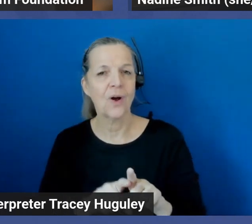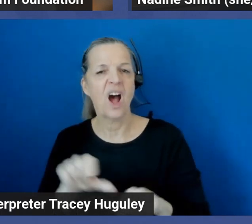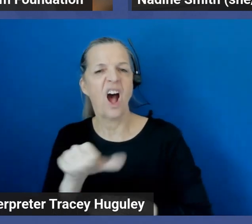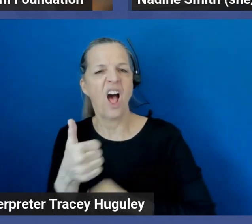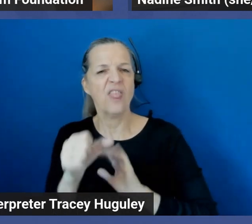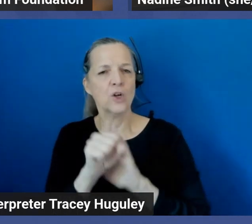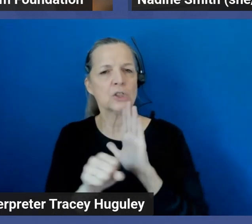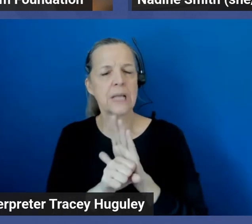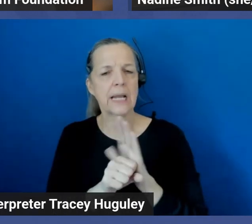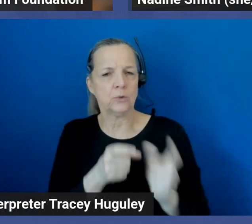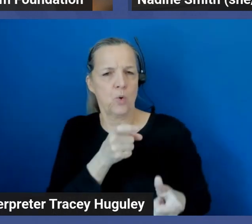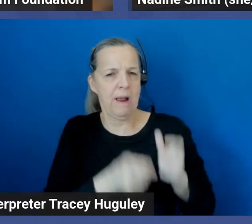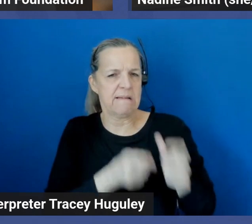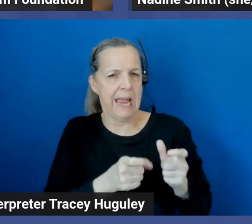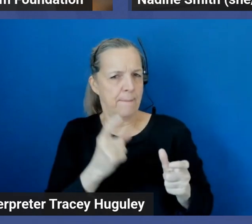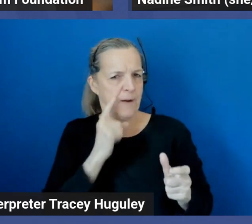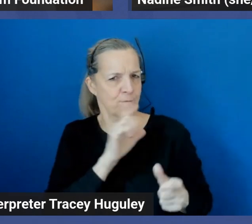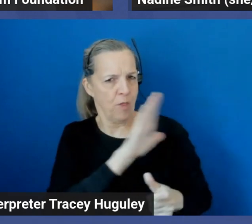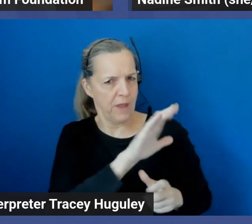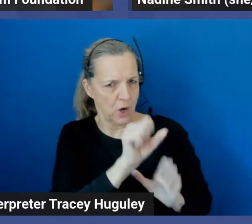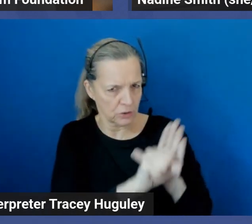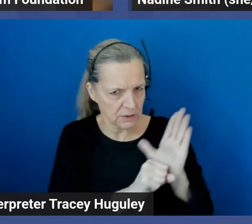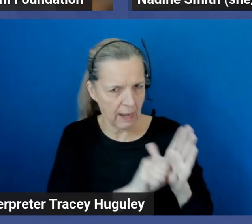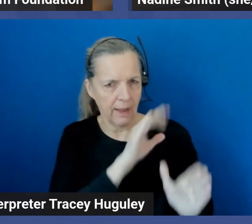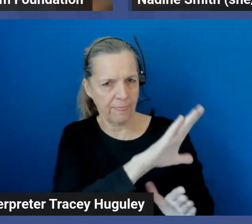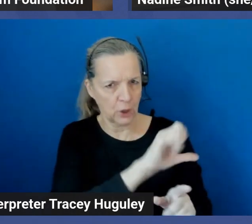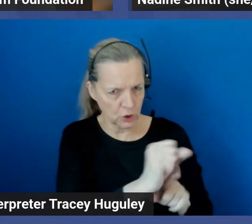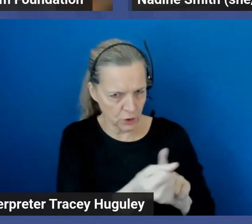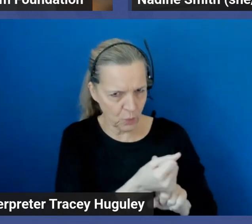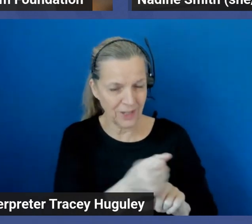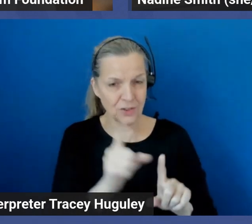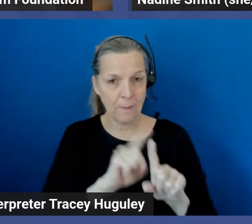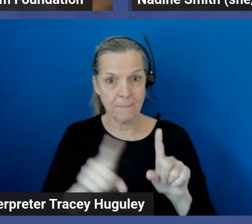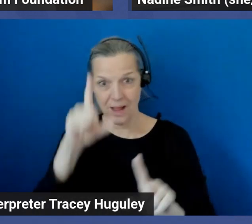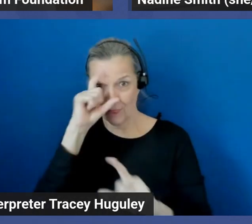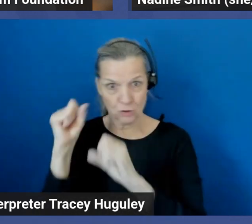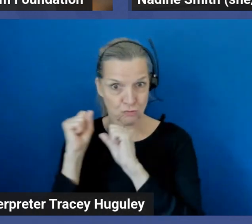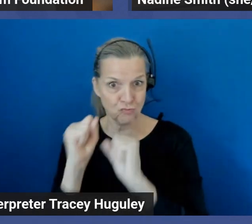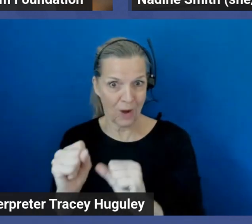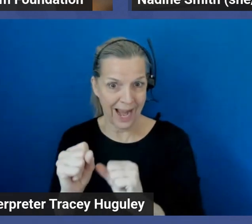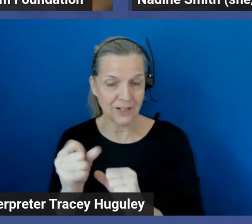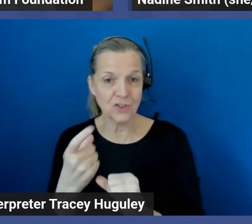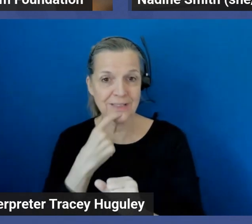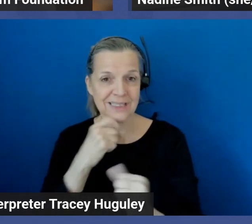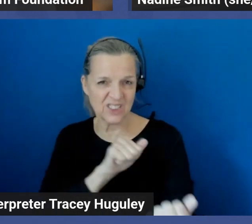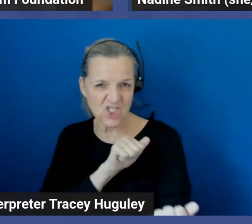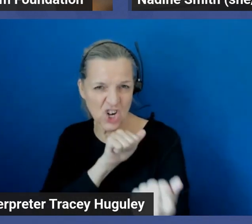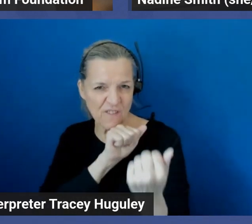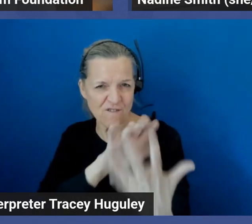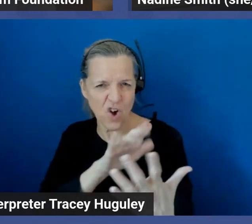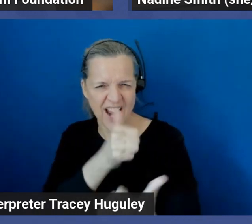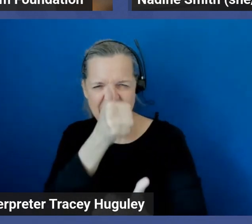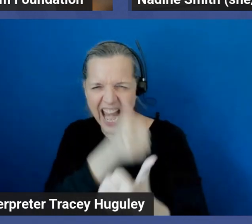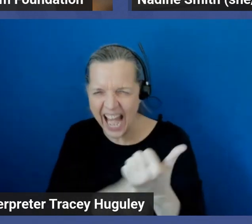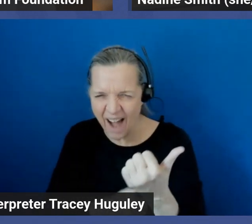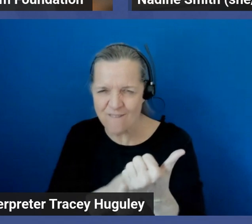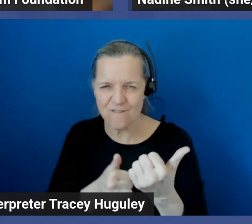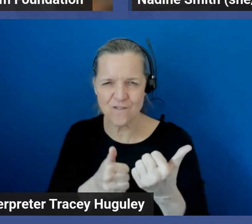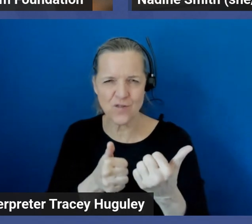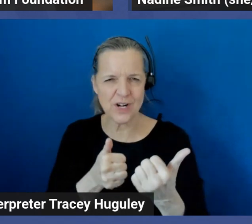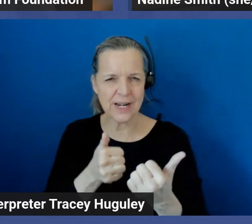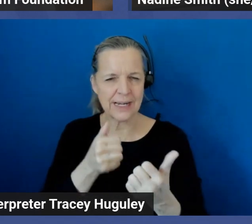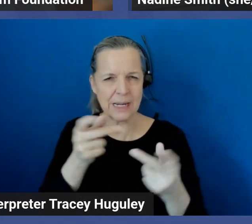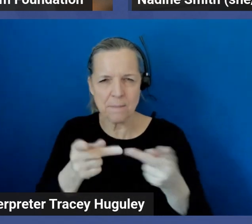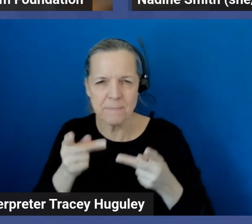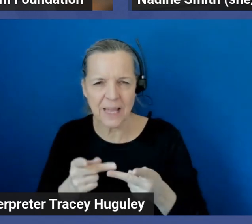they have different sets of circumstances. But, the strategy that says you confront them at every turn, you build